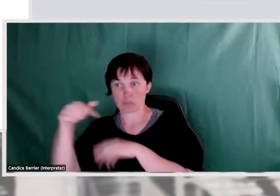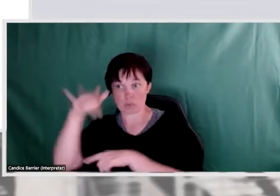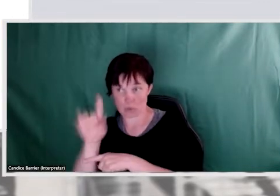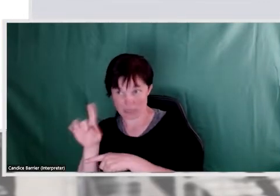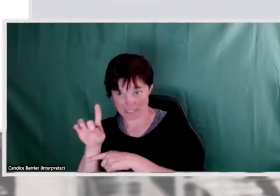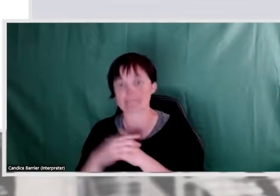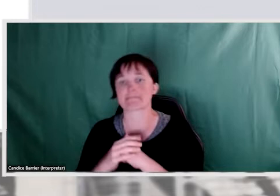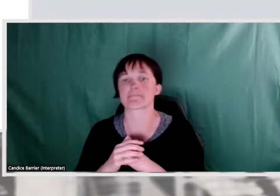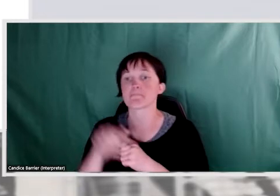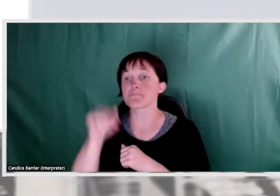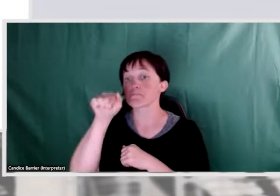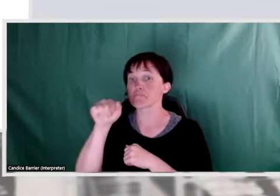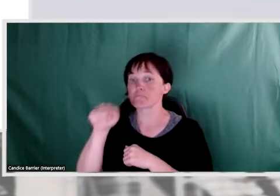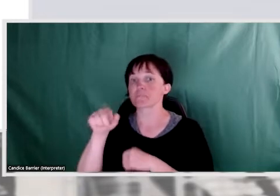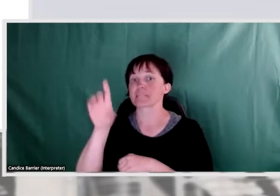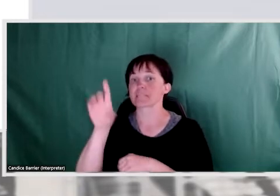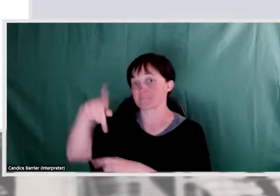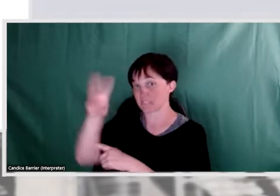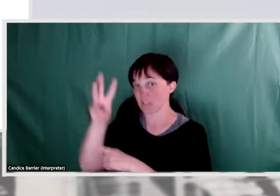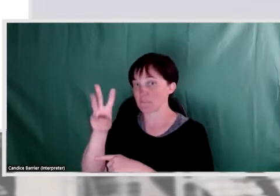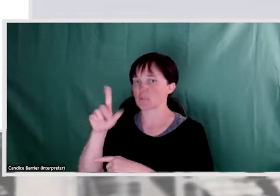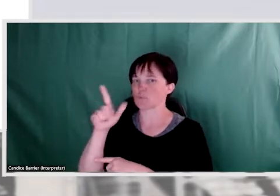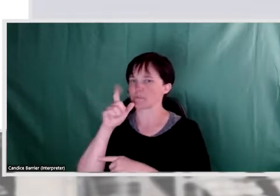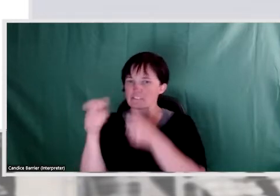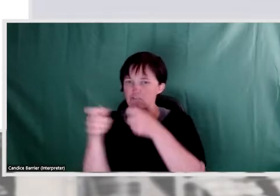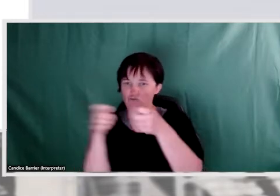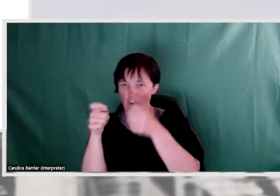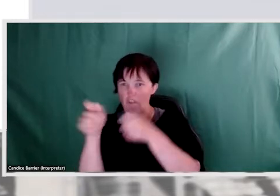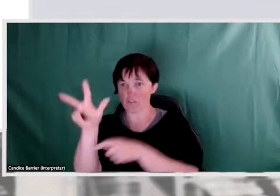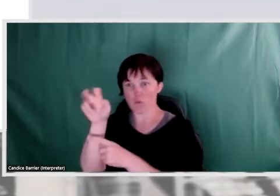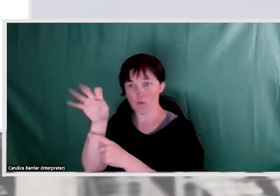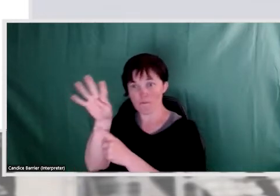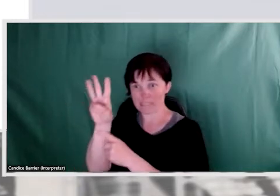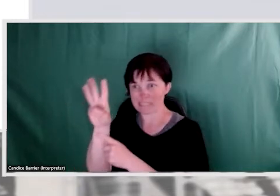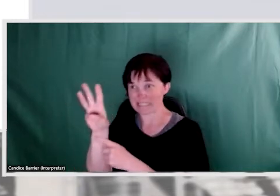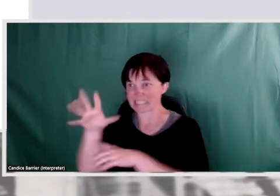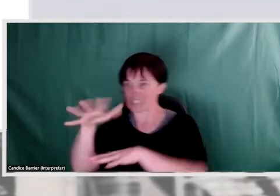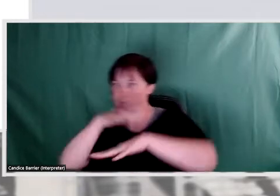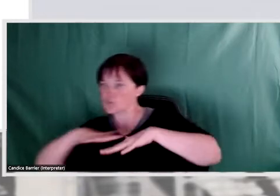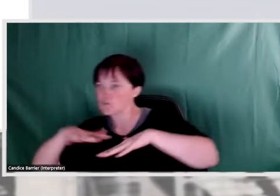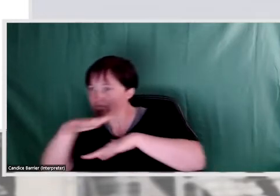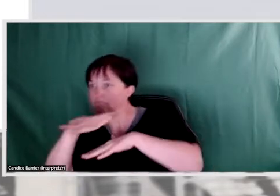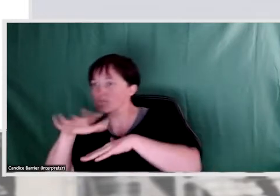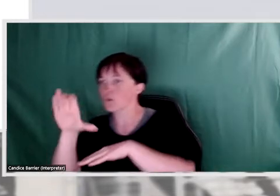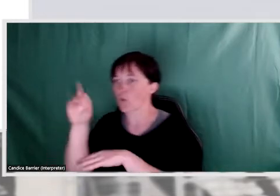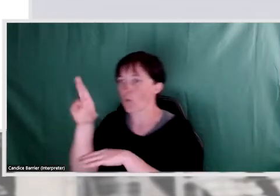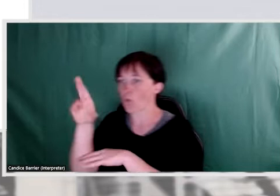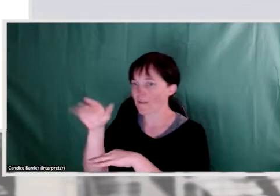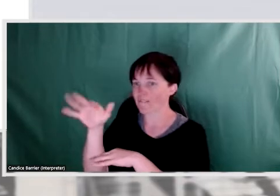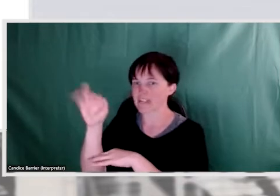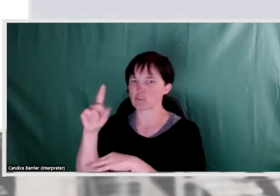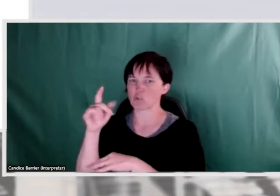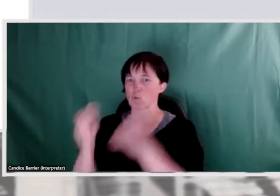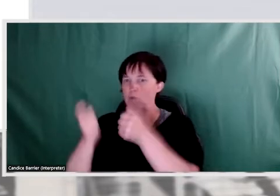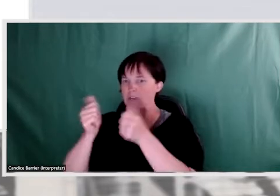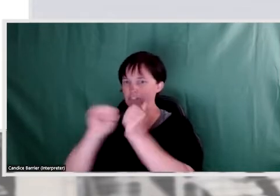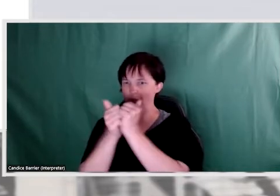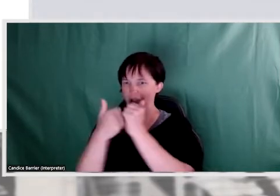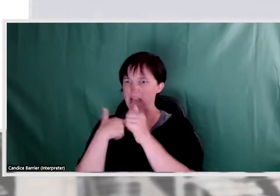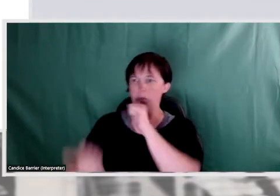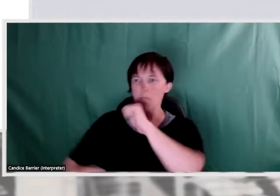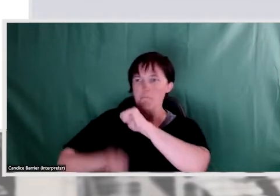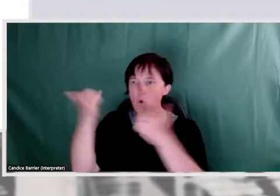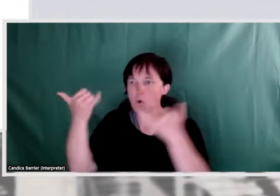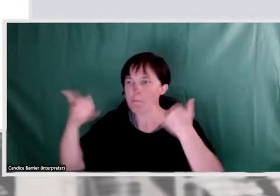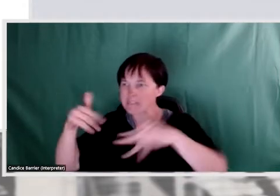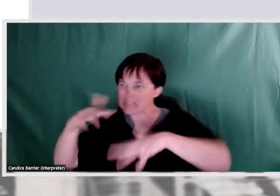question, DPW is in charge of 346 courts and fields. Which sport has the most playing